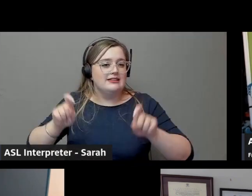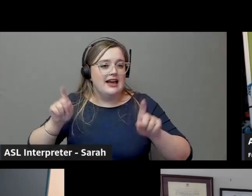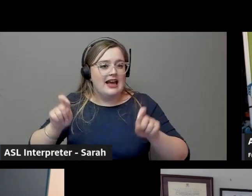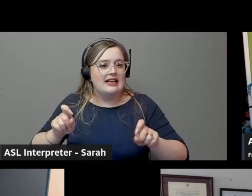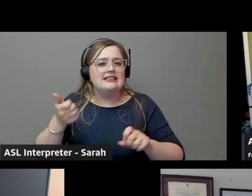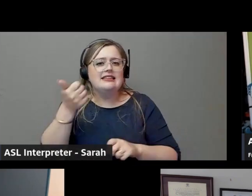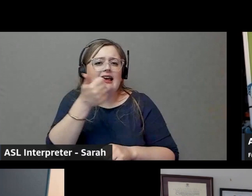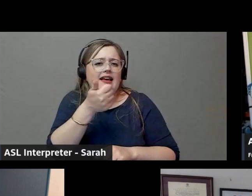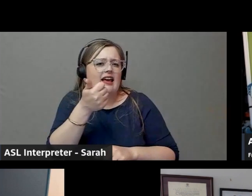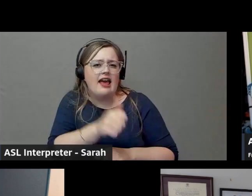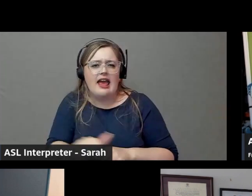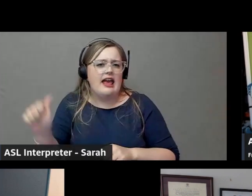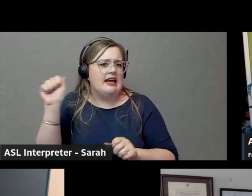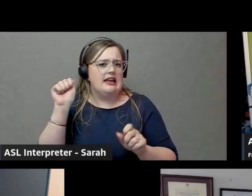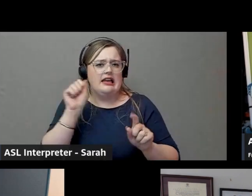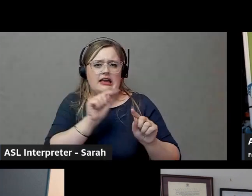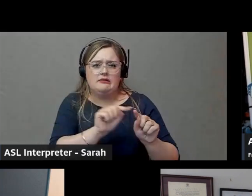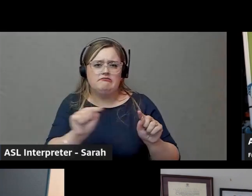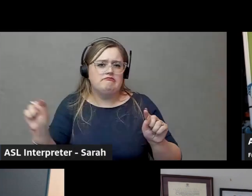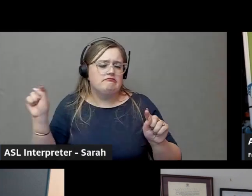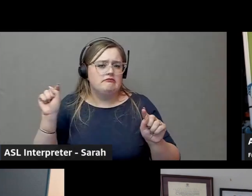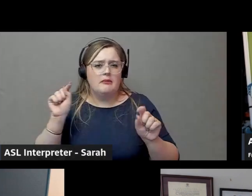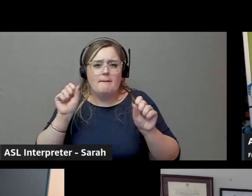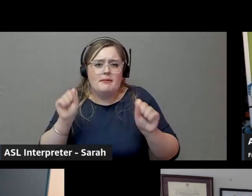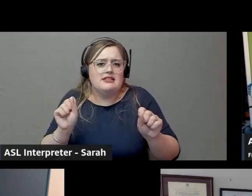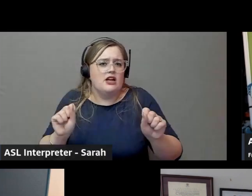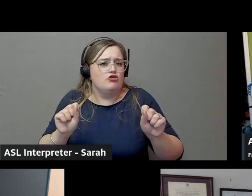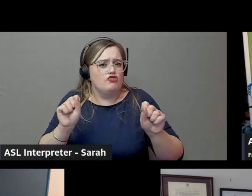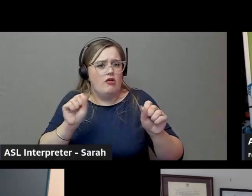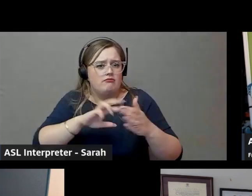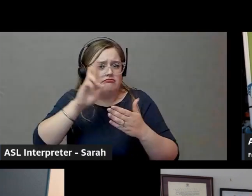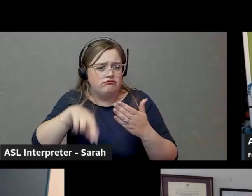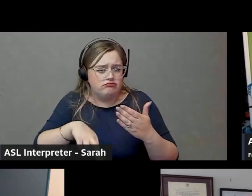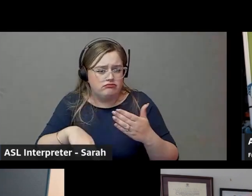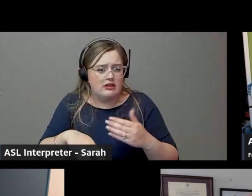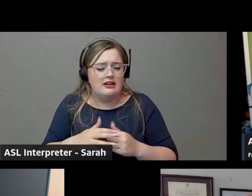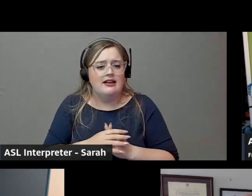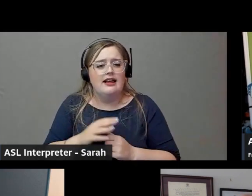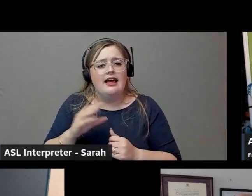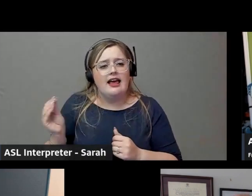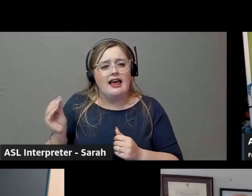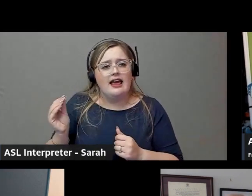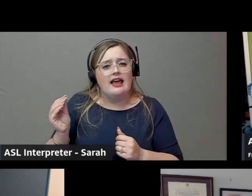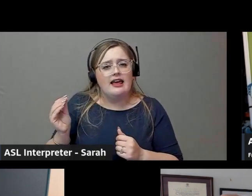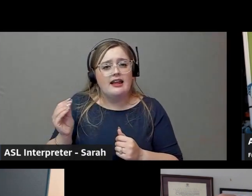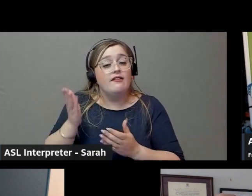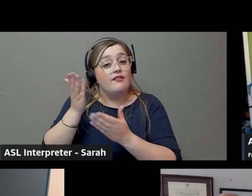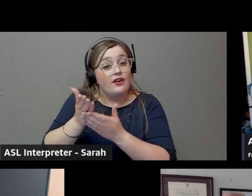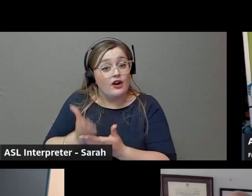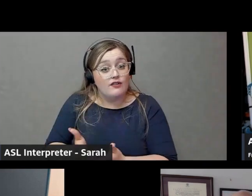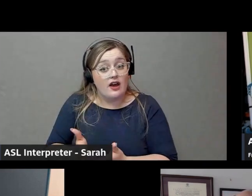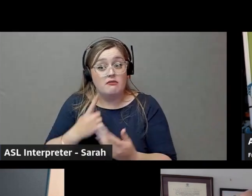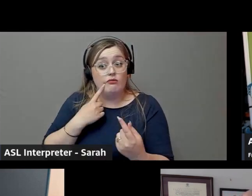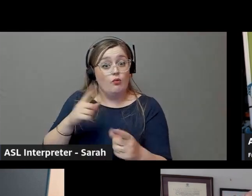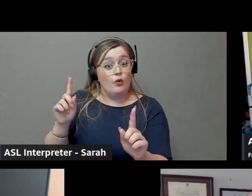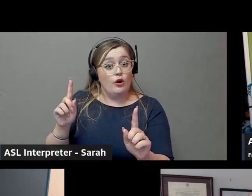any number of potential outcomes and actually verify that it works as it is supposed to across